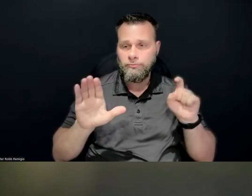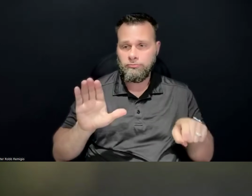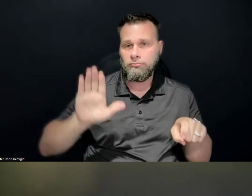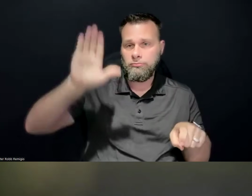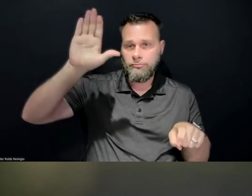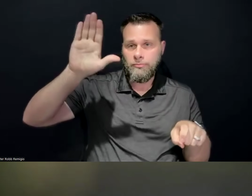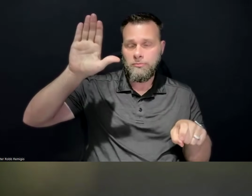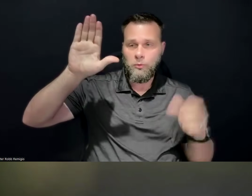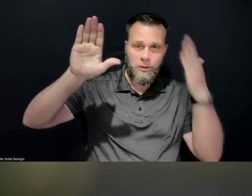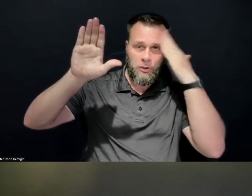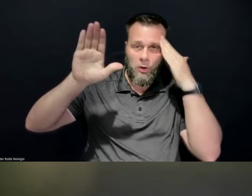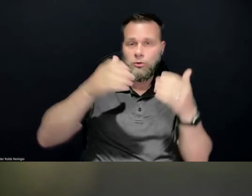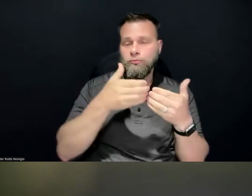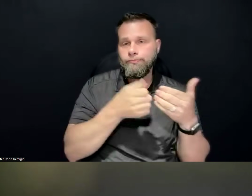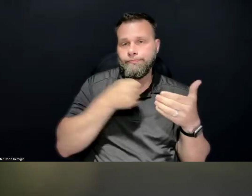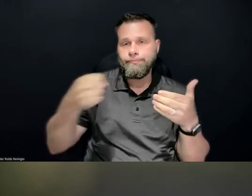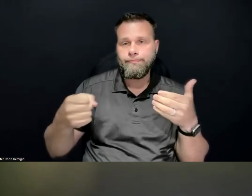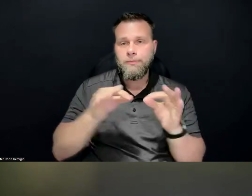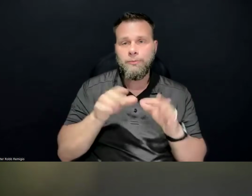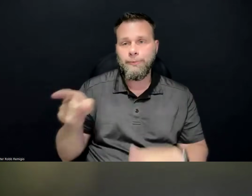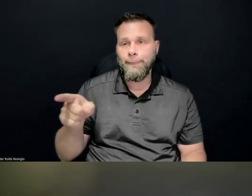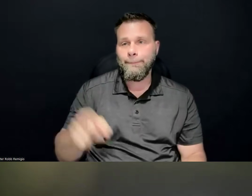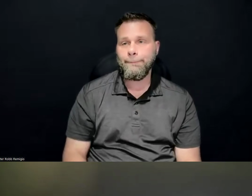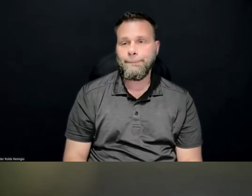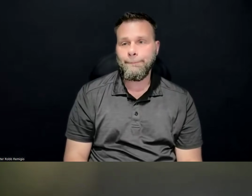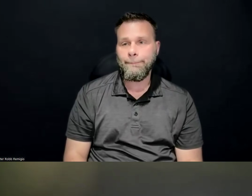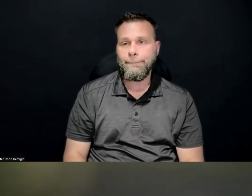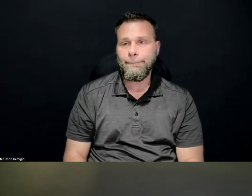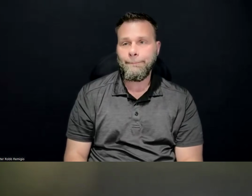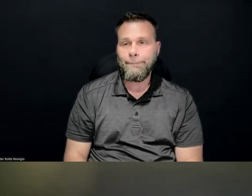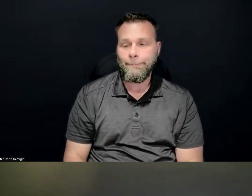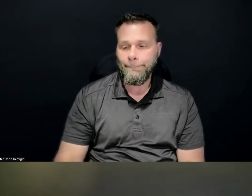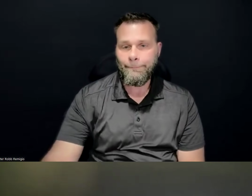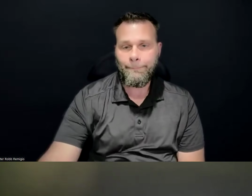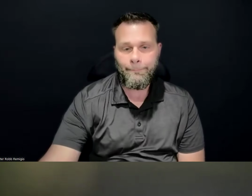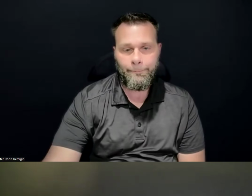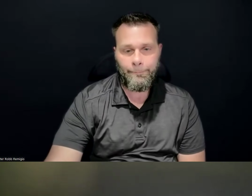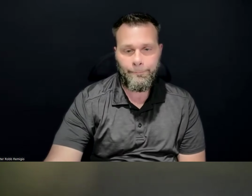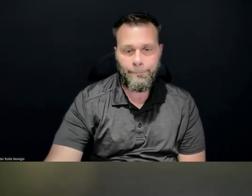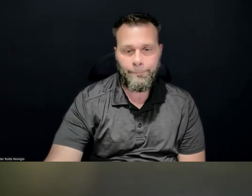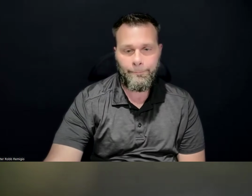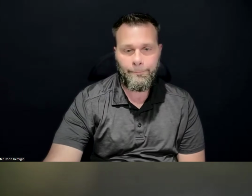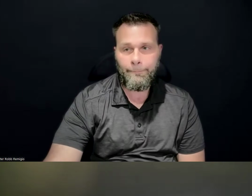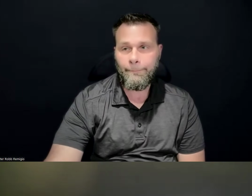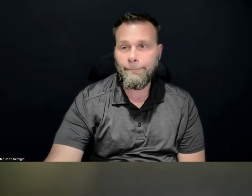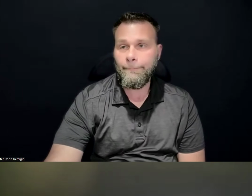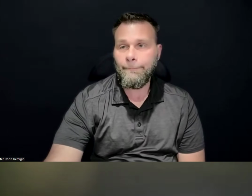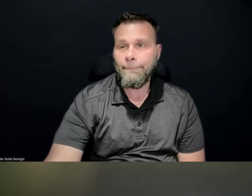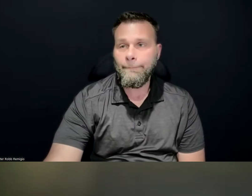that ASL interpreters follow folks into the correct spots. Thanks,